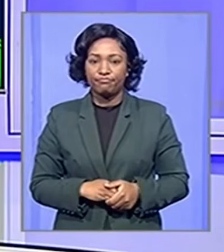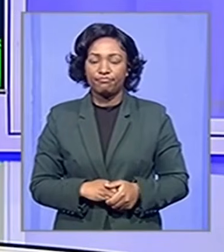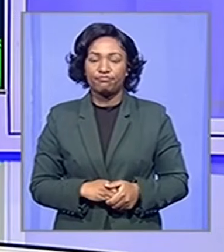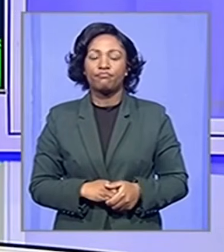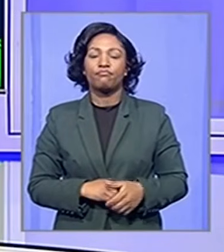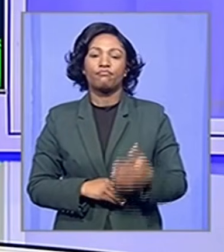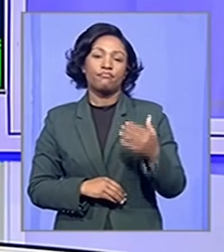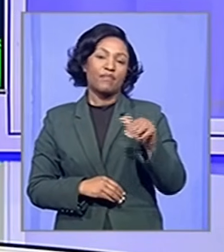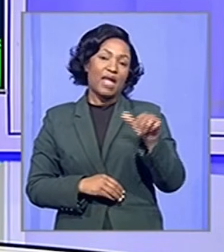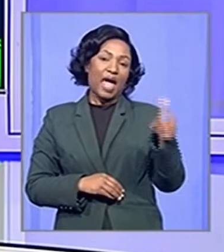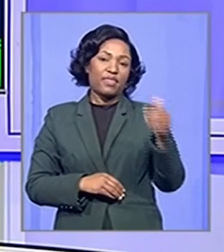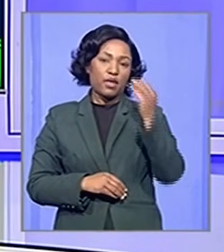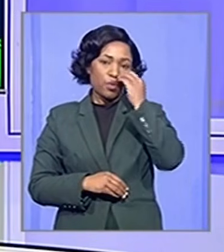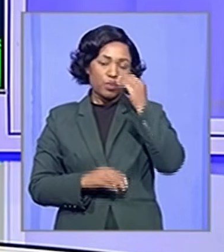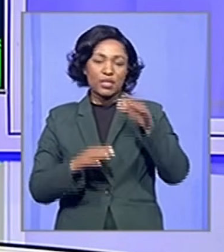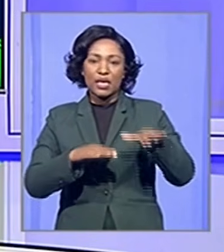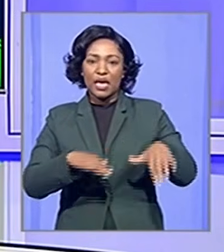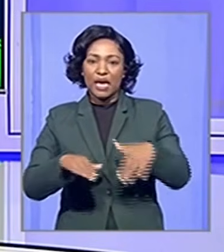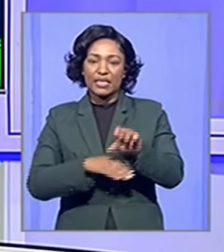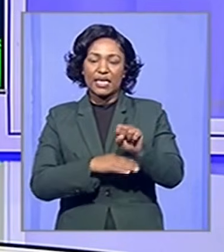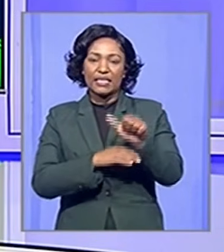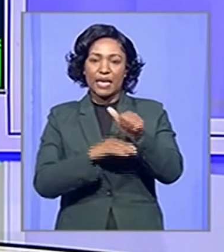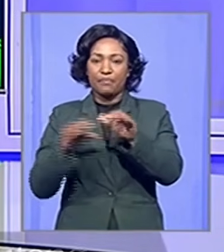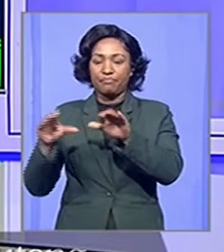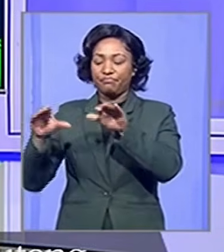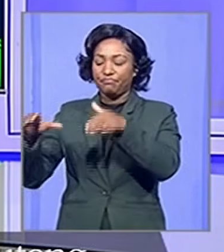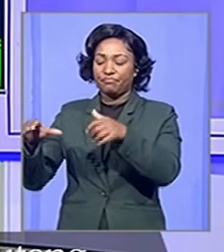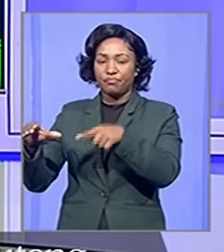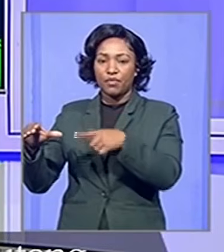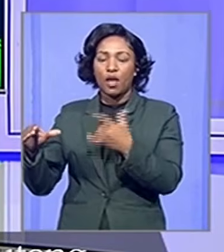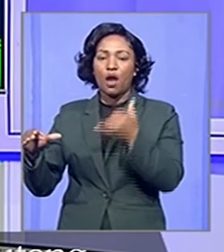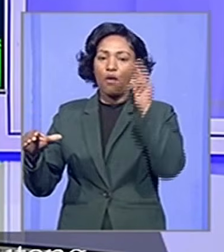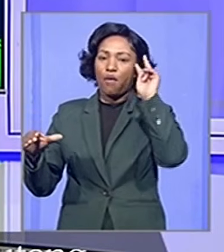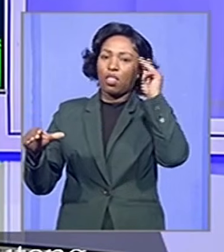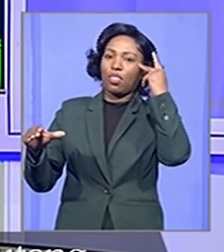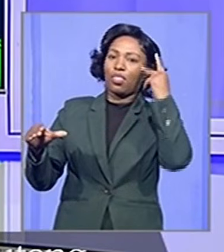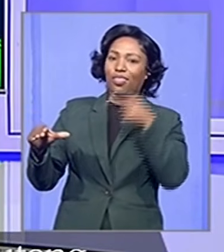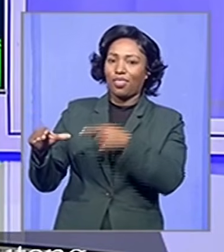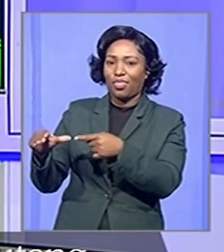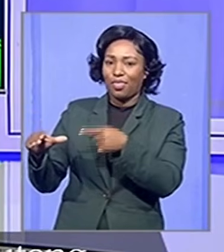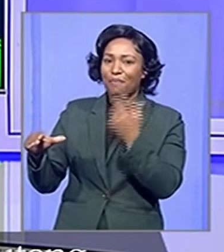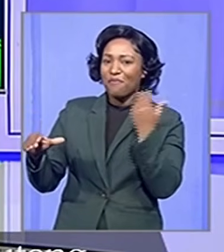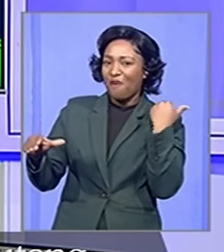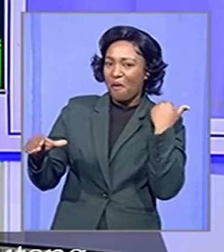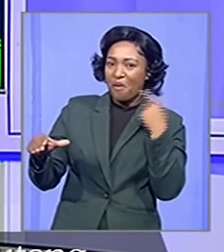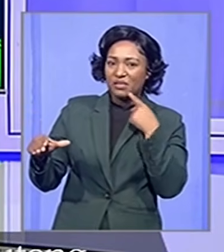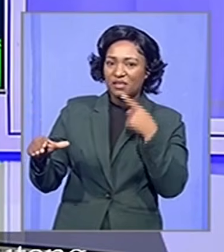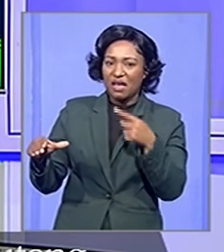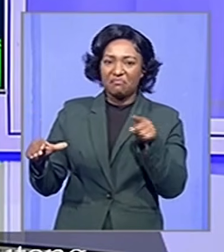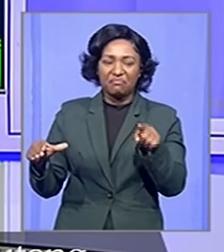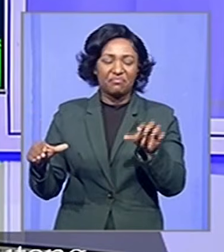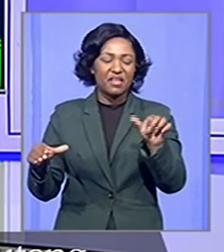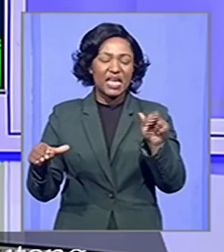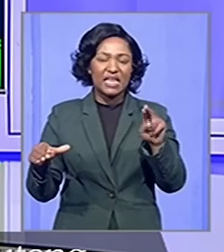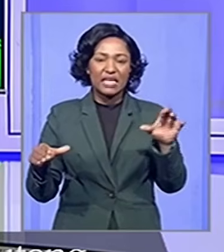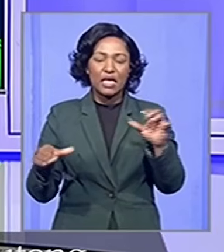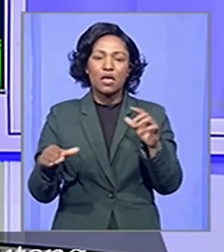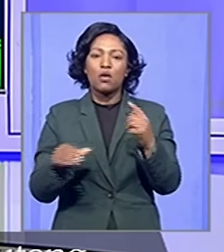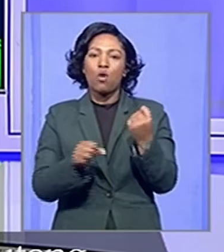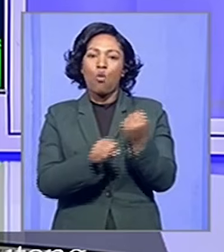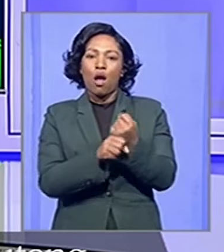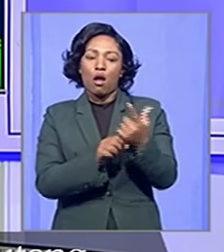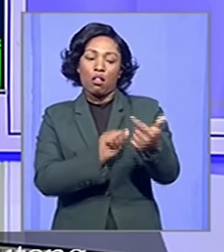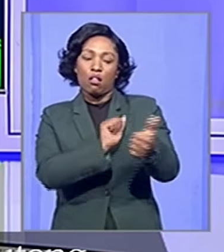Ditabeng tse ding re fumana hore Action SA e se fetoetse maikutlo moo e phatlaladitseng ha e tla sebedisana le ANC provinseng ya